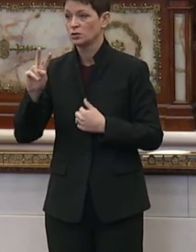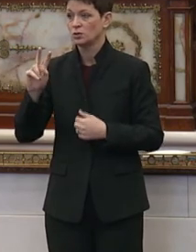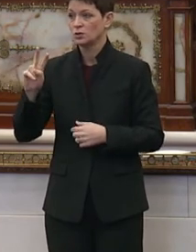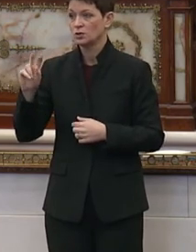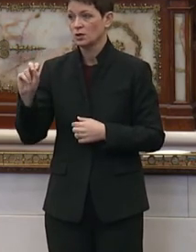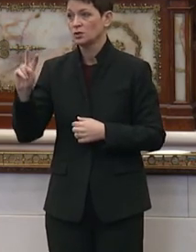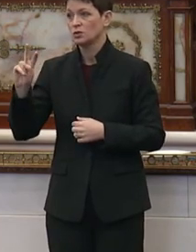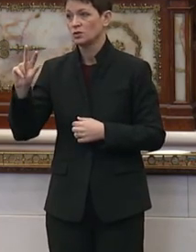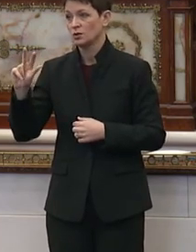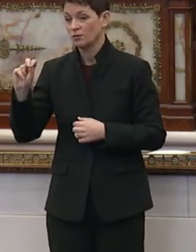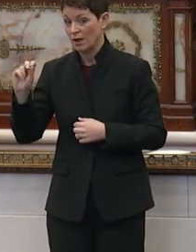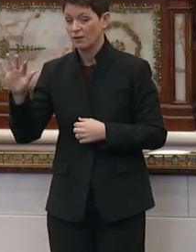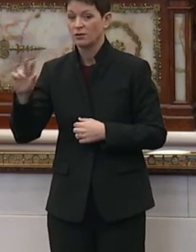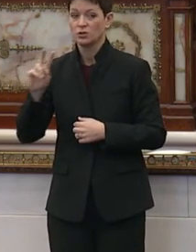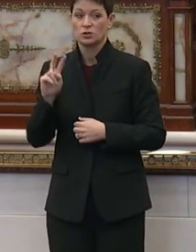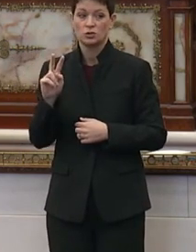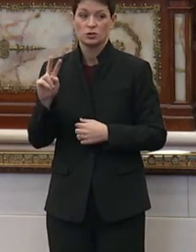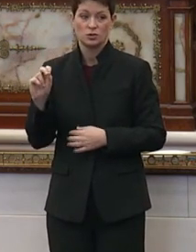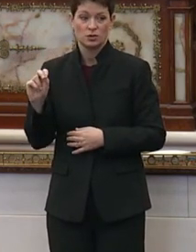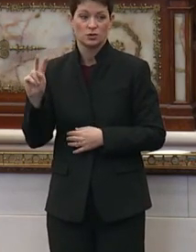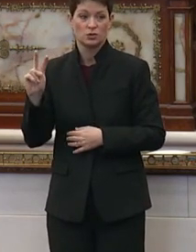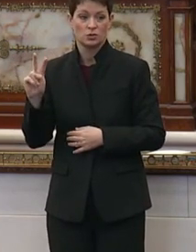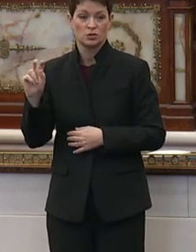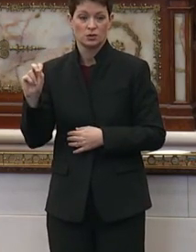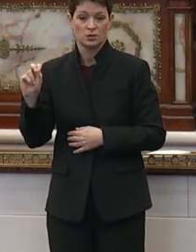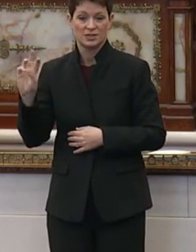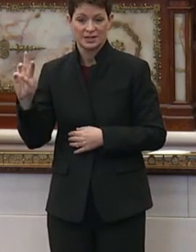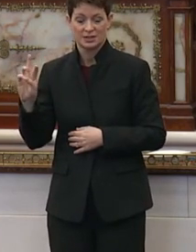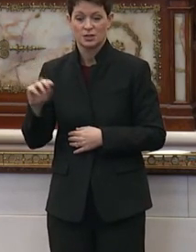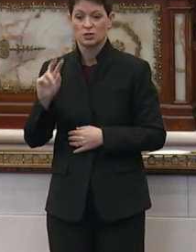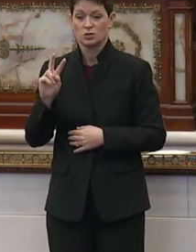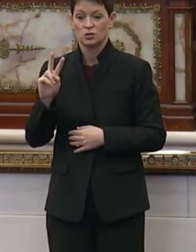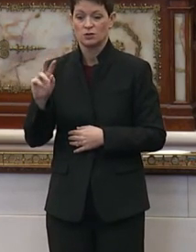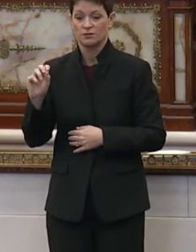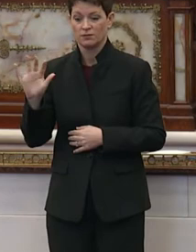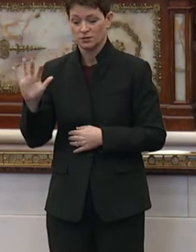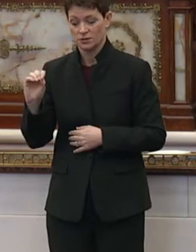220204, 220205, 220206,